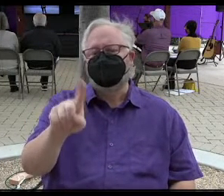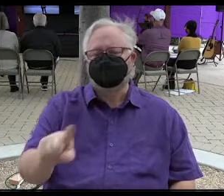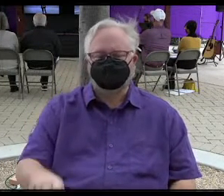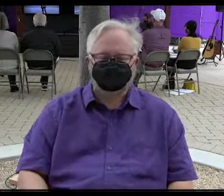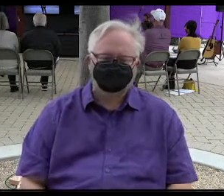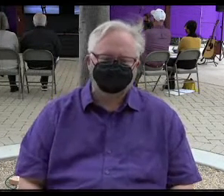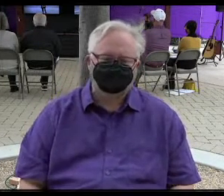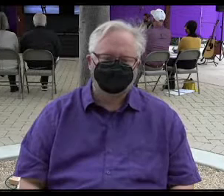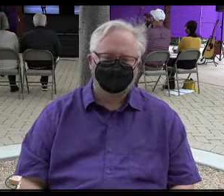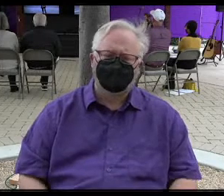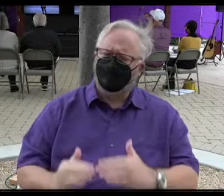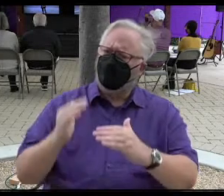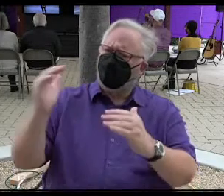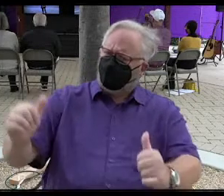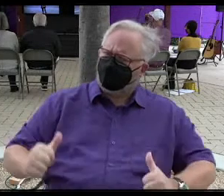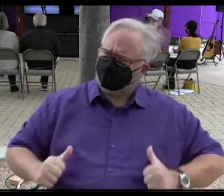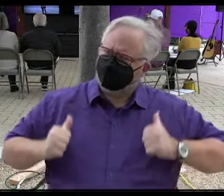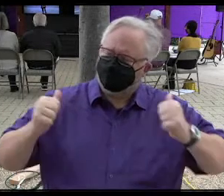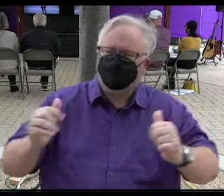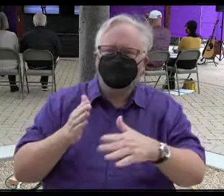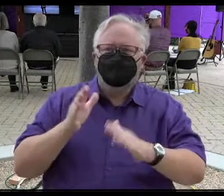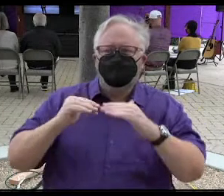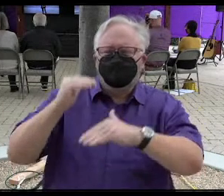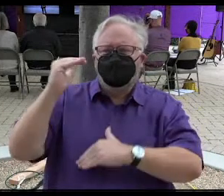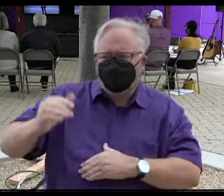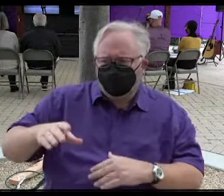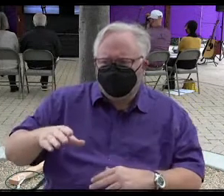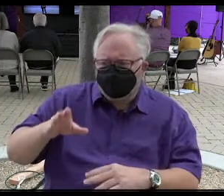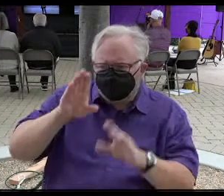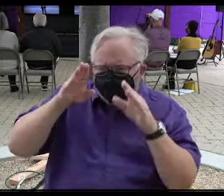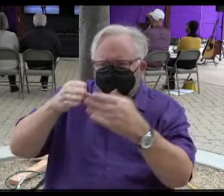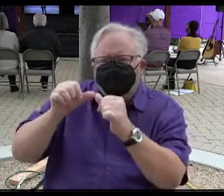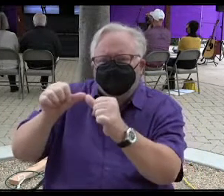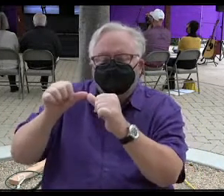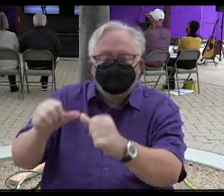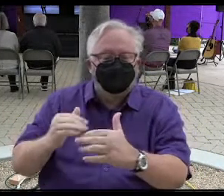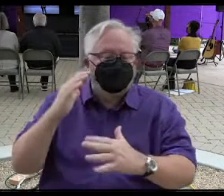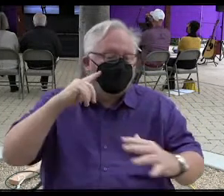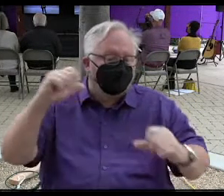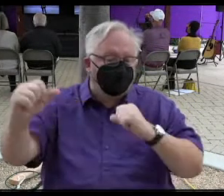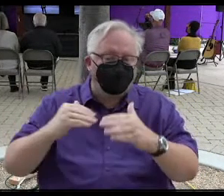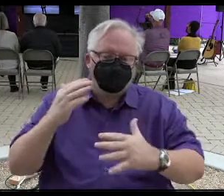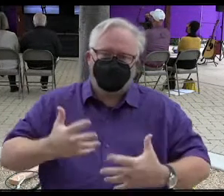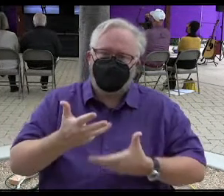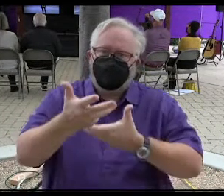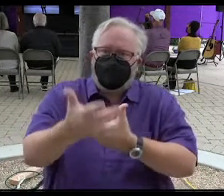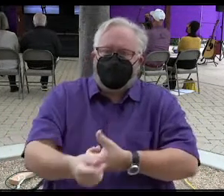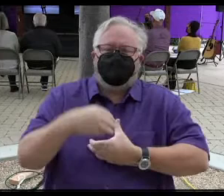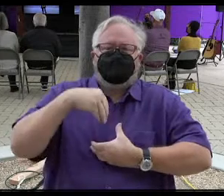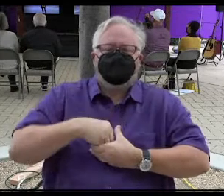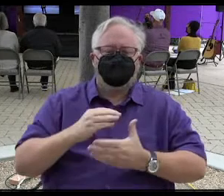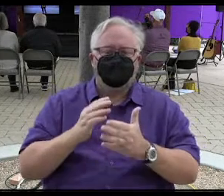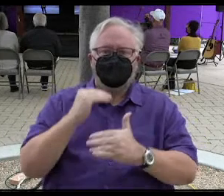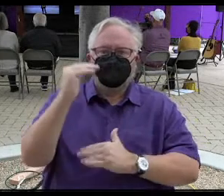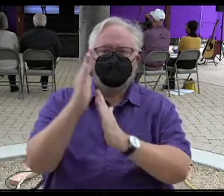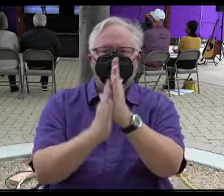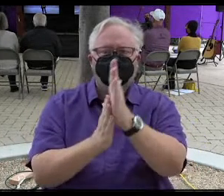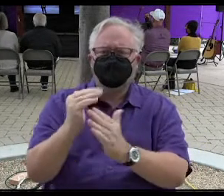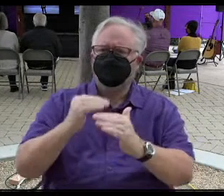Too assertive, too persistent, too loud, too confident, too ambitious, too